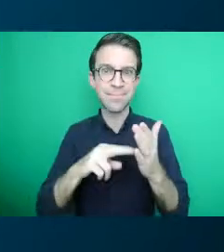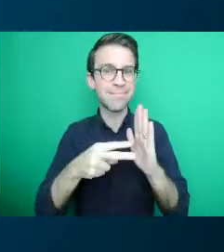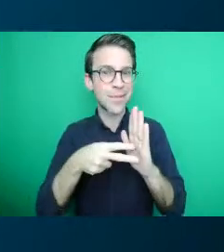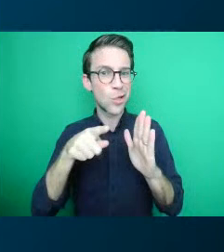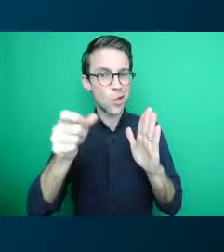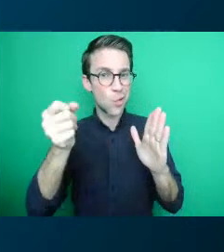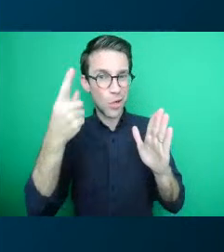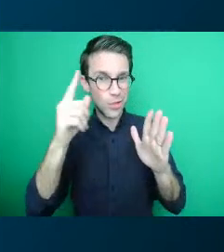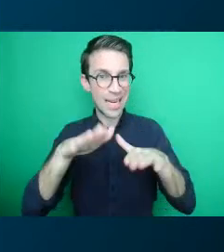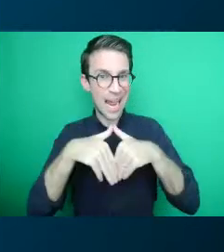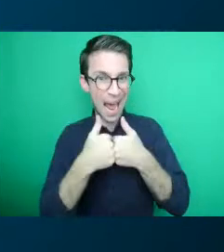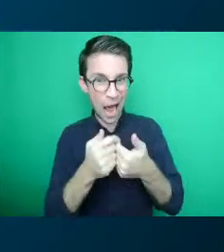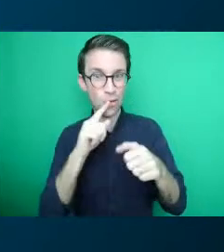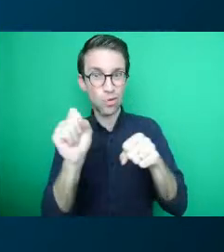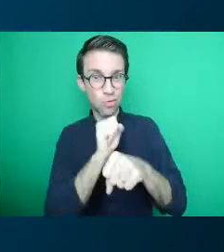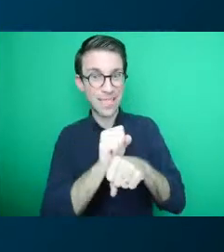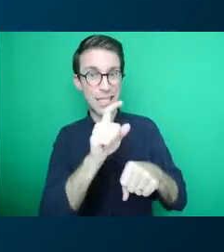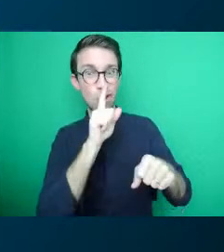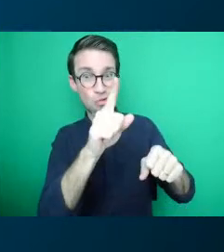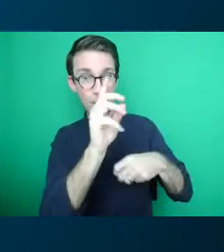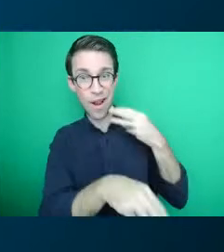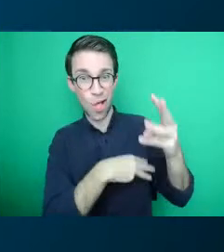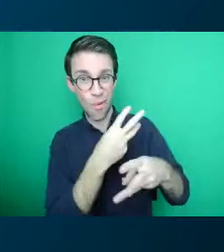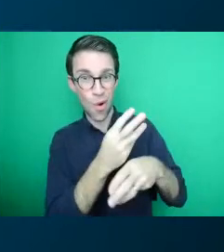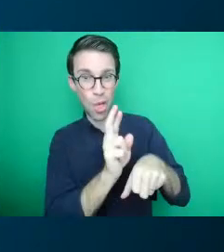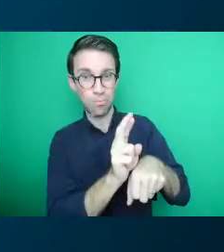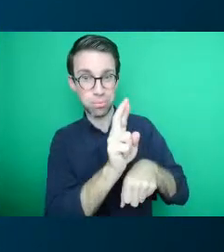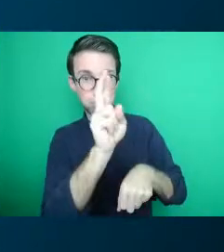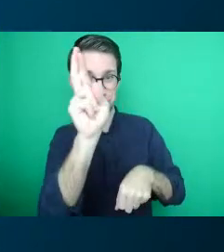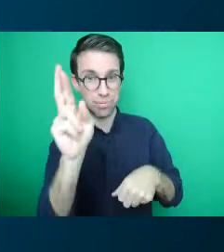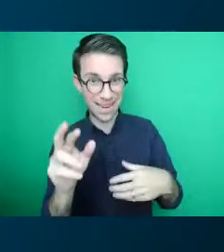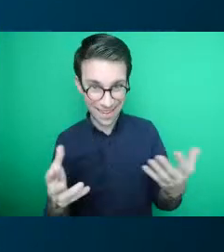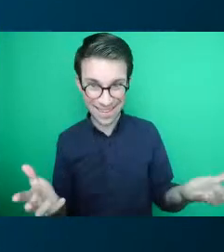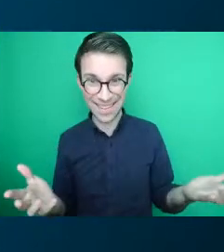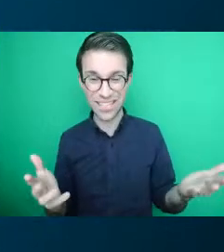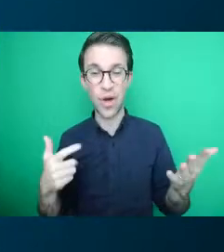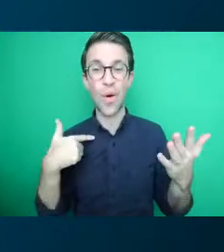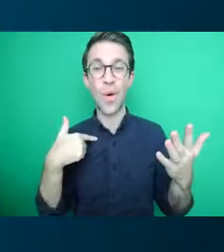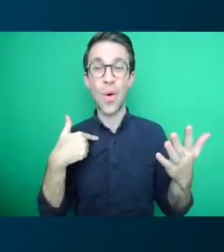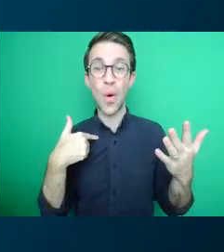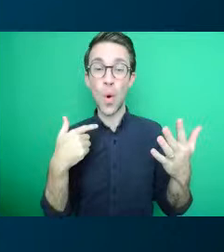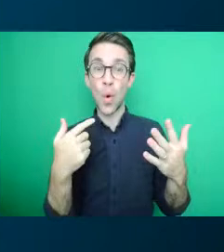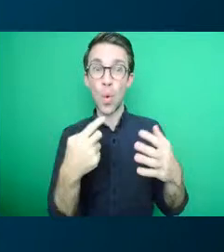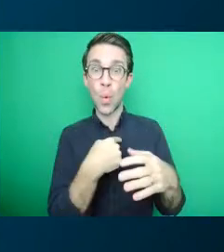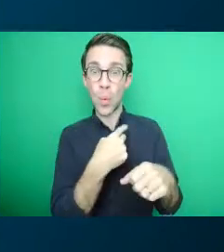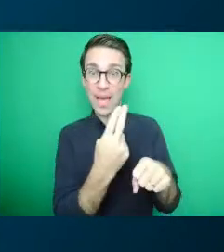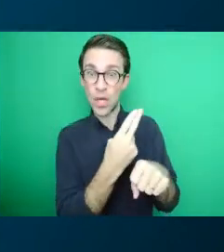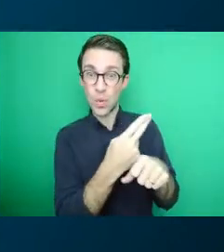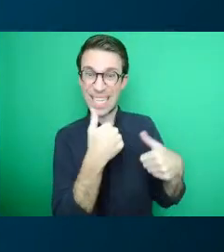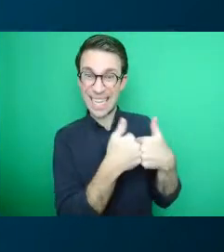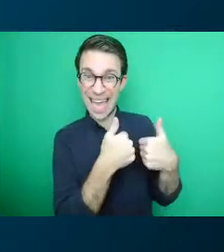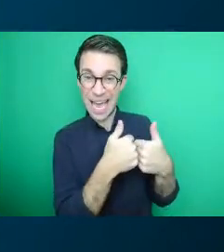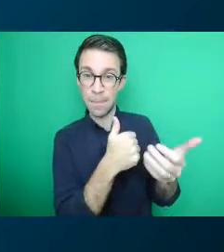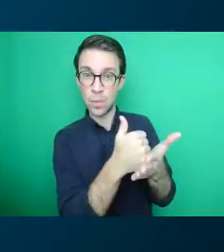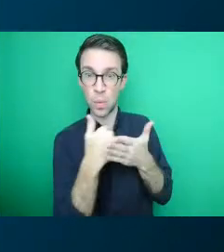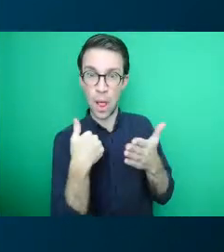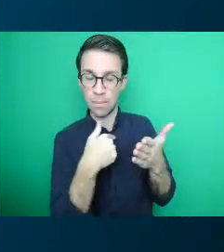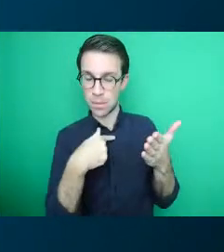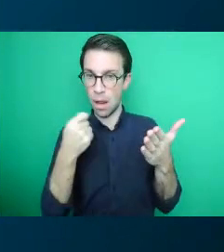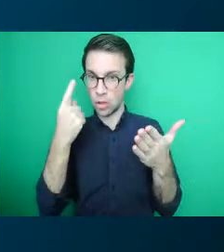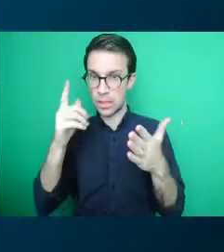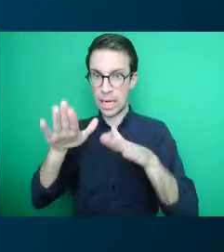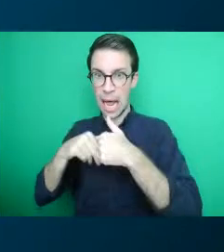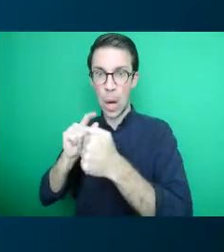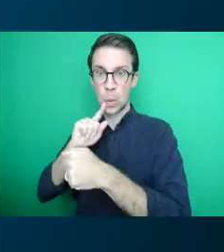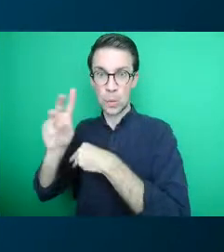how we launch rockets in real life. So we can use this in order to sort of figure out, get an appreciation, get a basic understanding of how things. Now, I'm